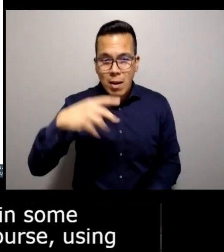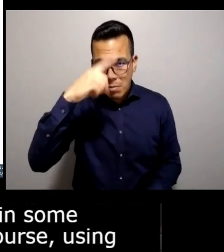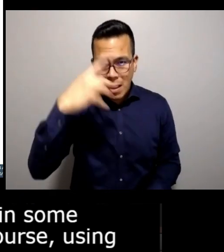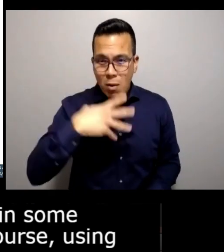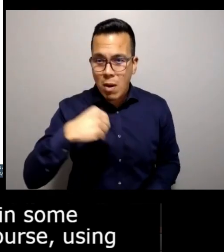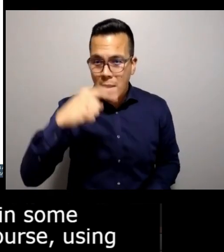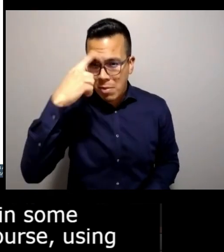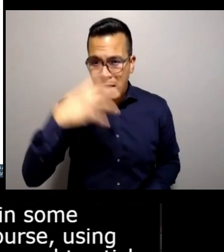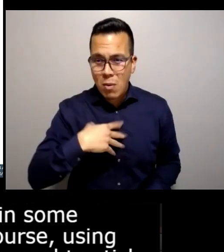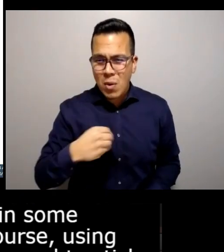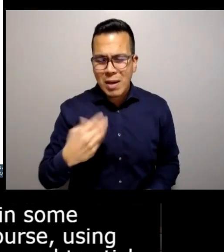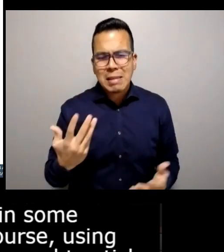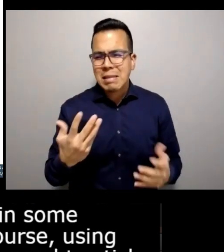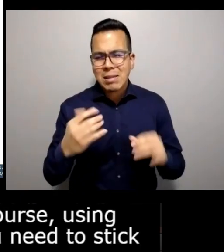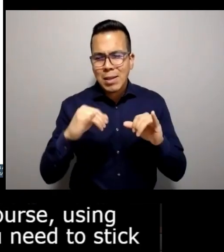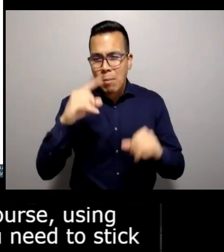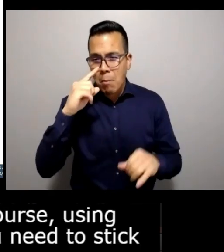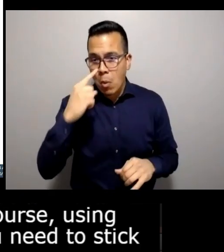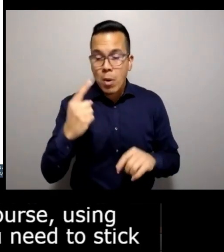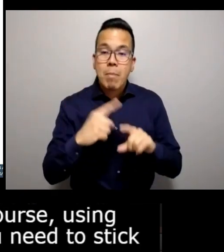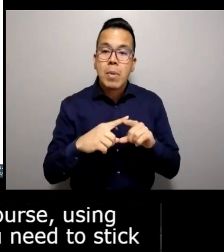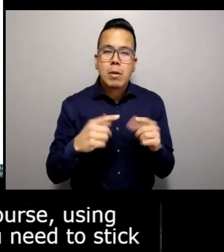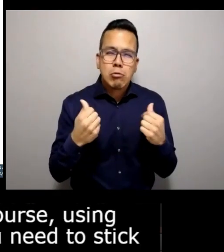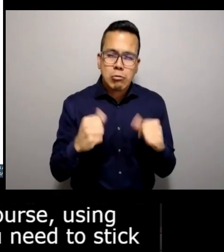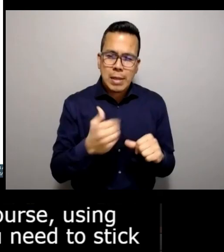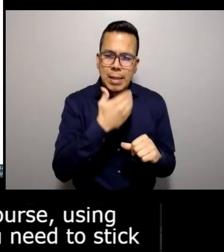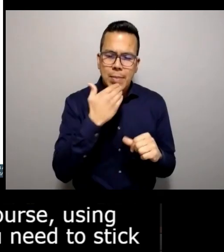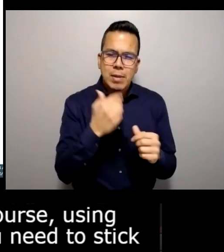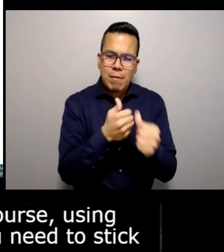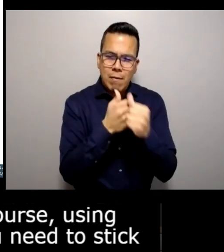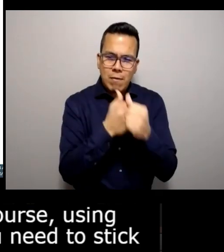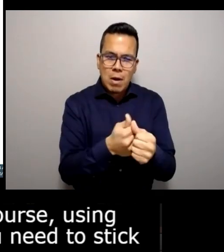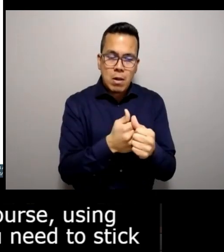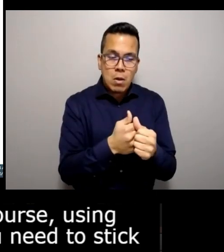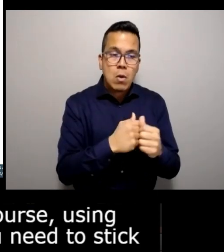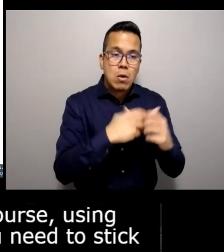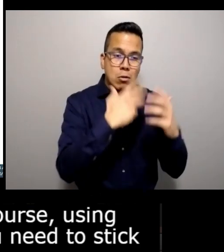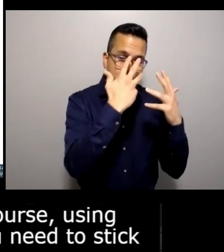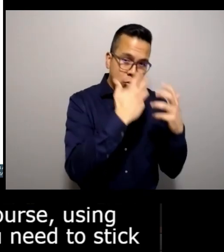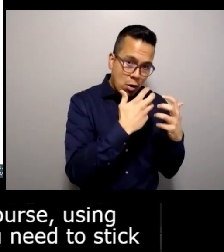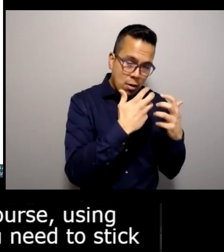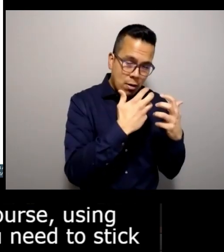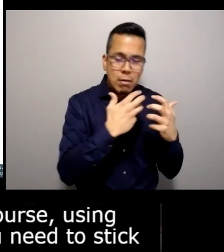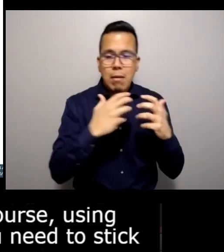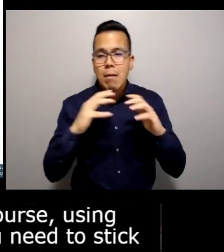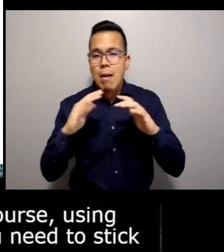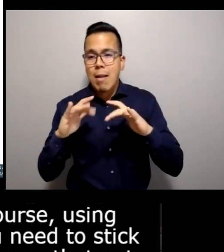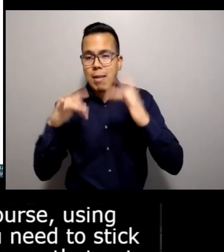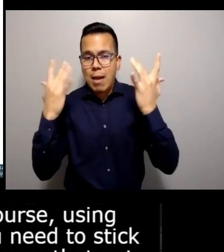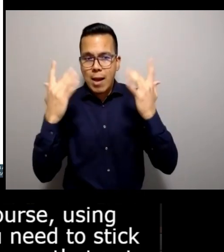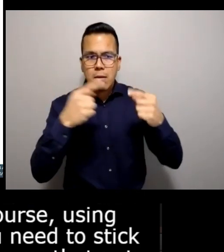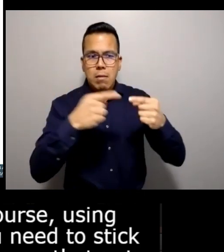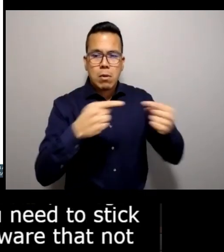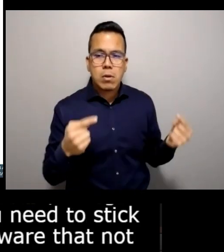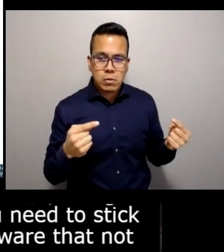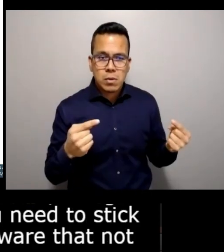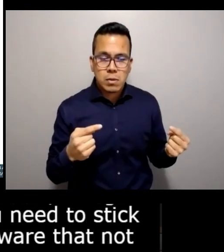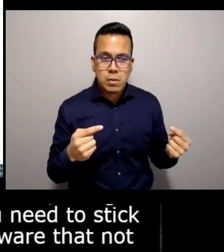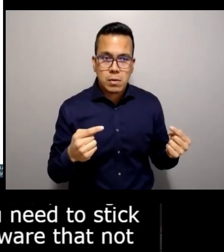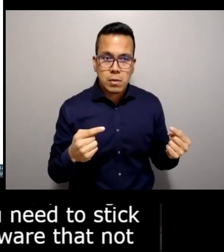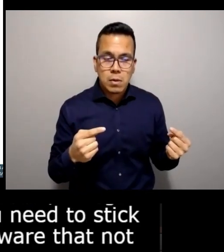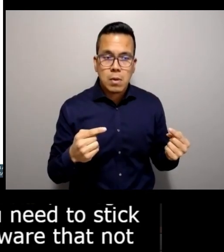stick with dark and light where you can, and also be aware that not all color combinations work equally